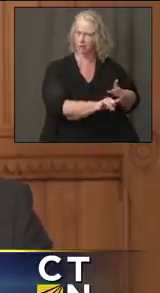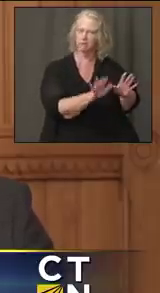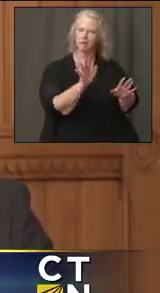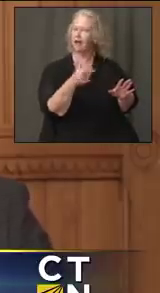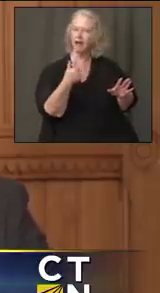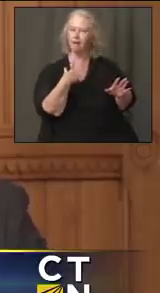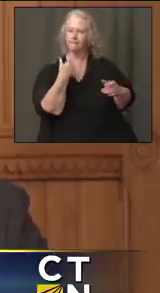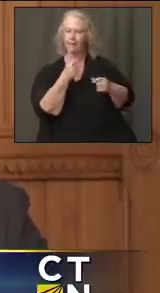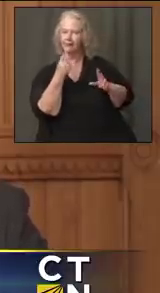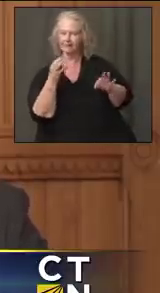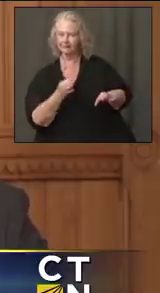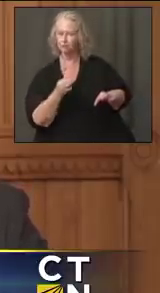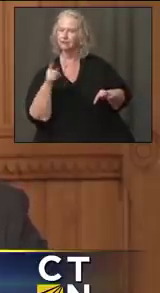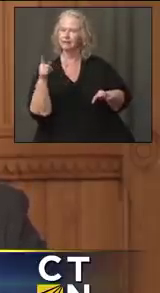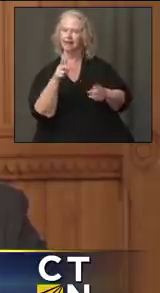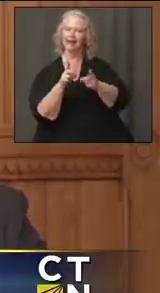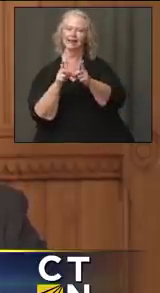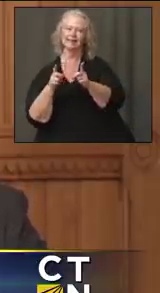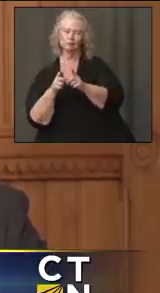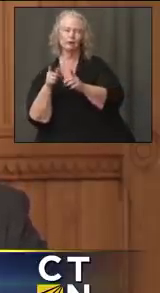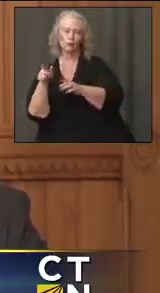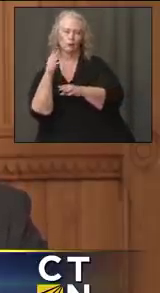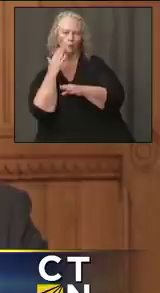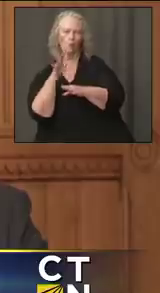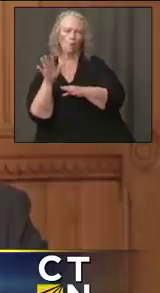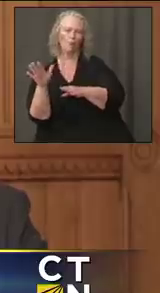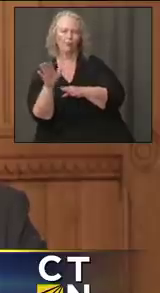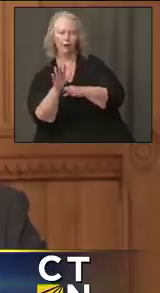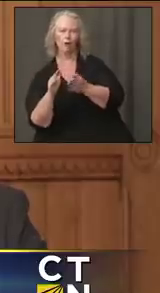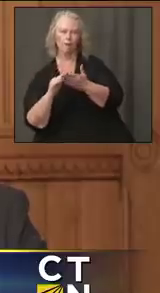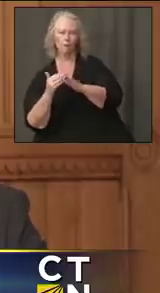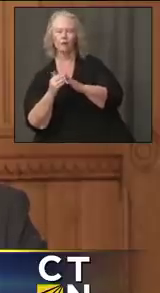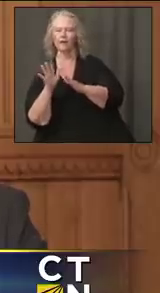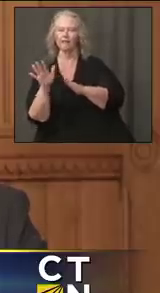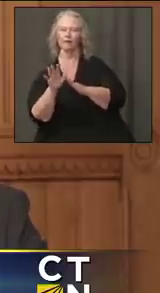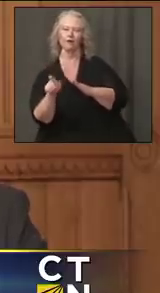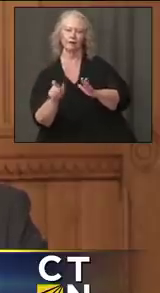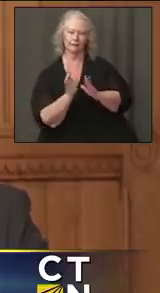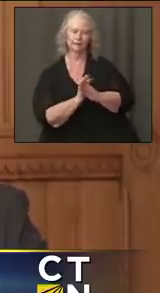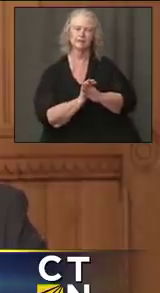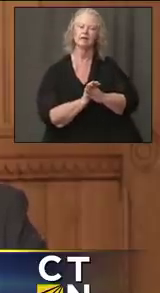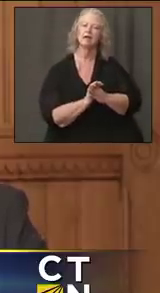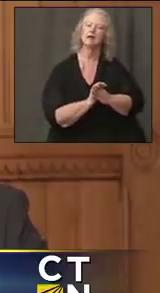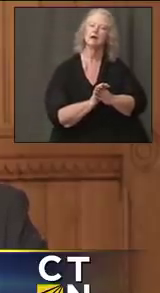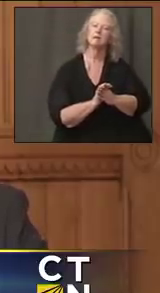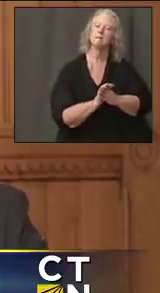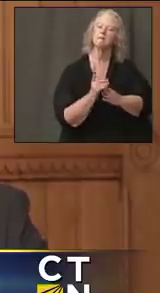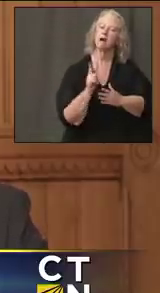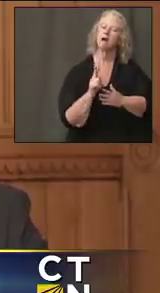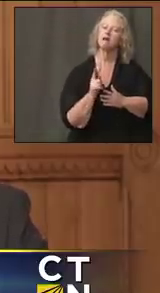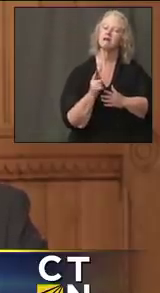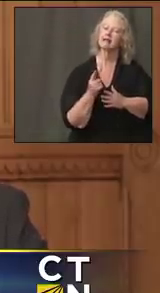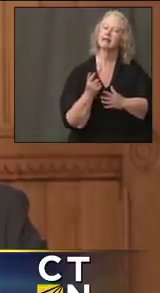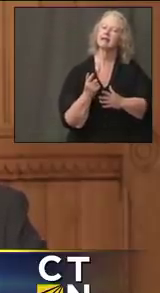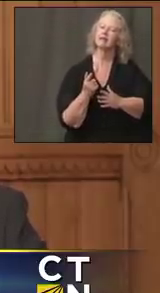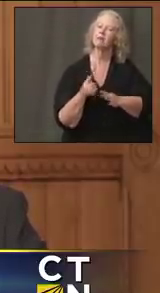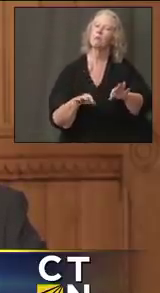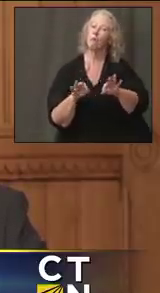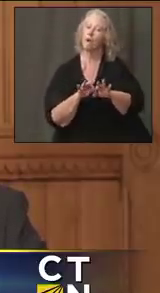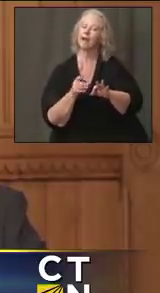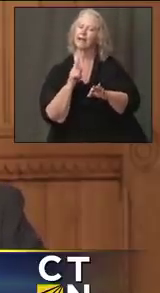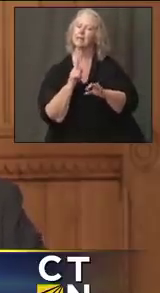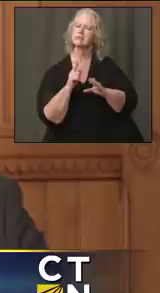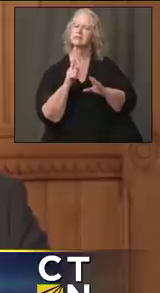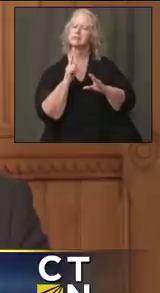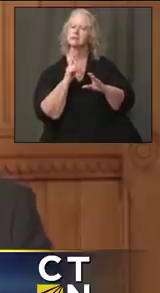districts weigh in on that. They know their communities best and they know their needs best. But I think part and parcel with that is the communication to families